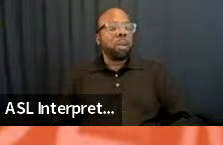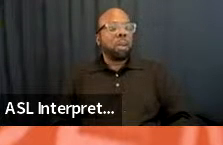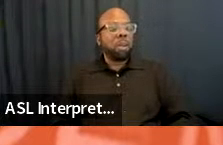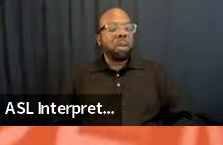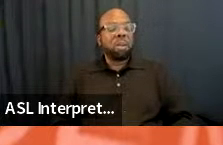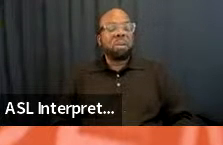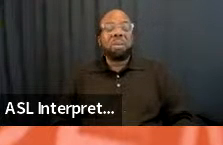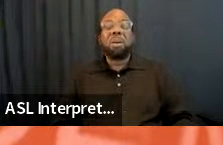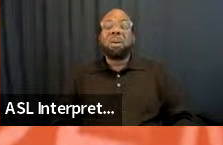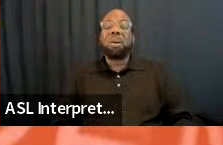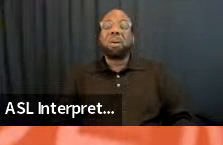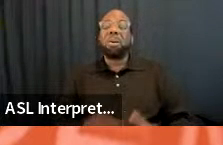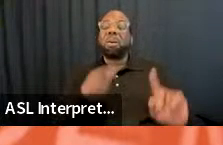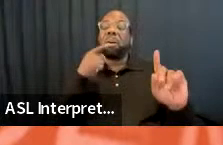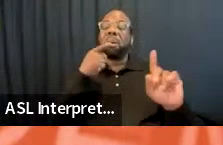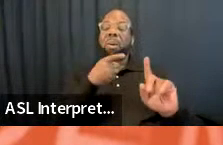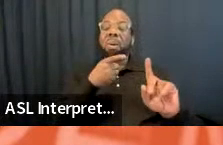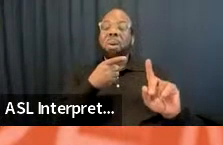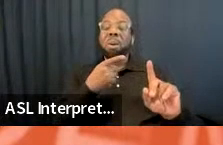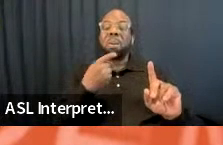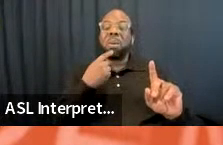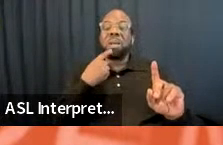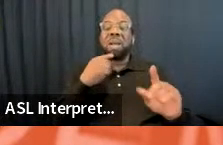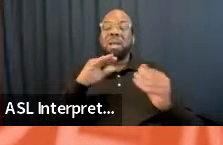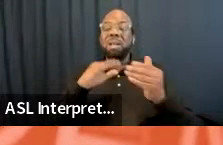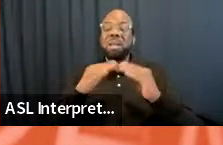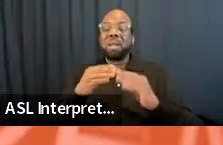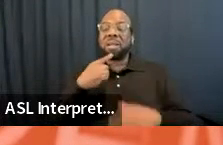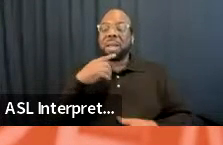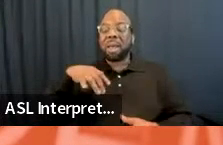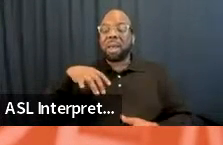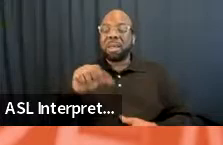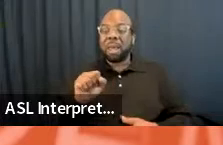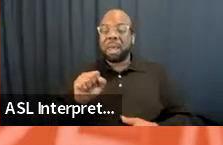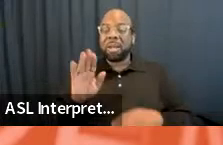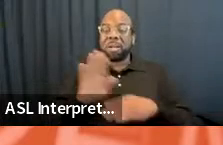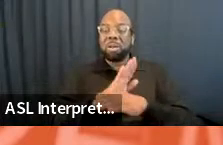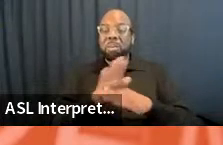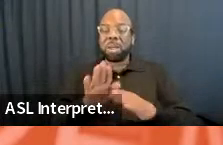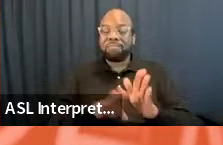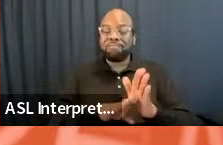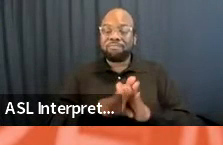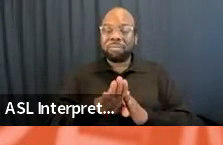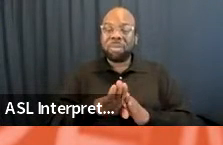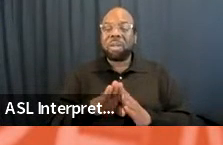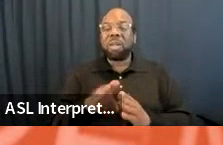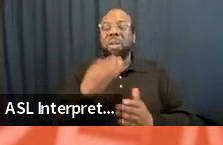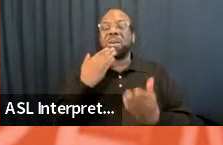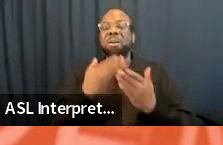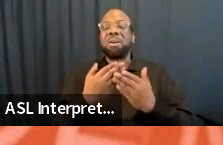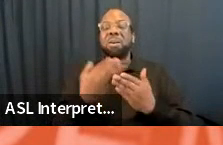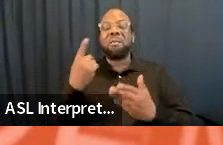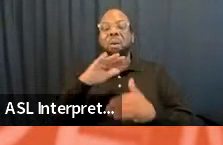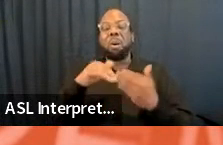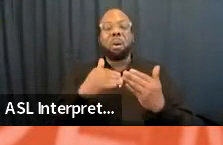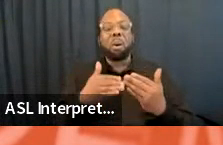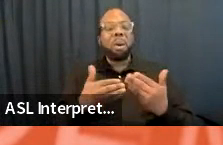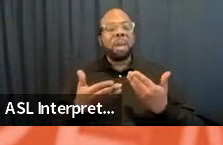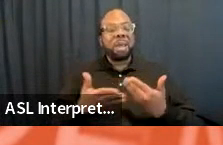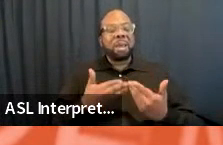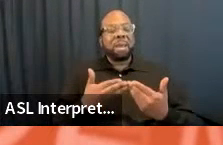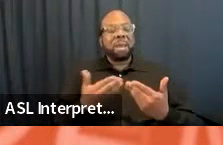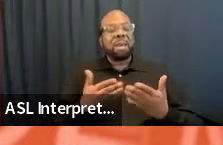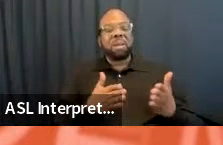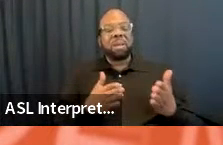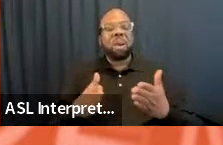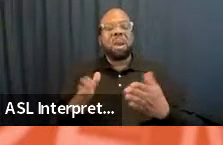Because ultimately, we think that a city that says yes to businesses thriving is one that is better for all of us. Easier pathways for businesses means